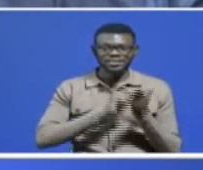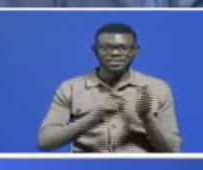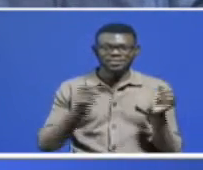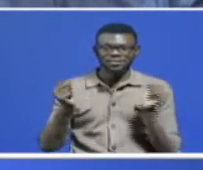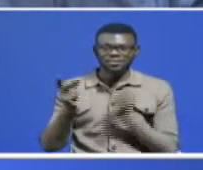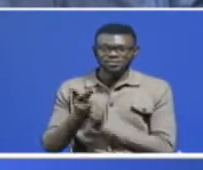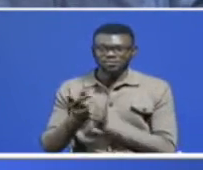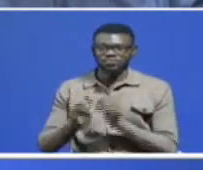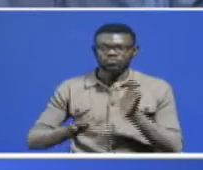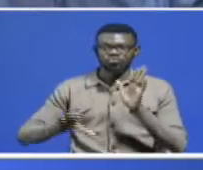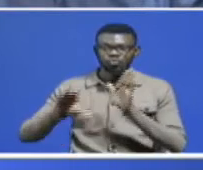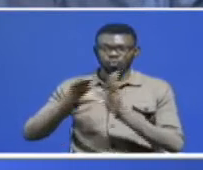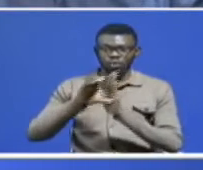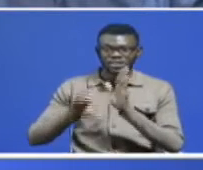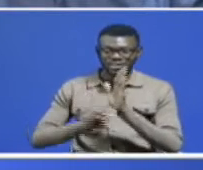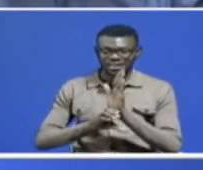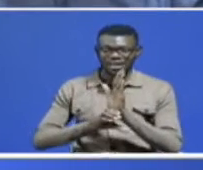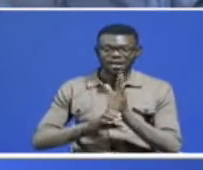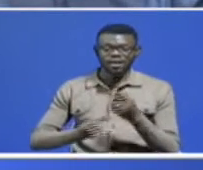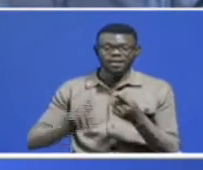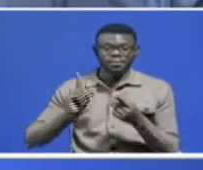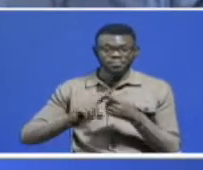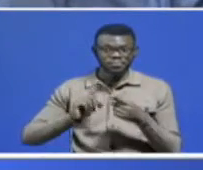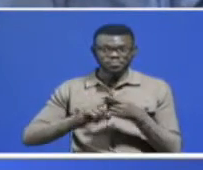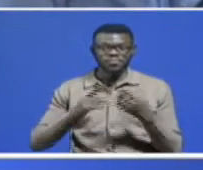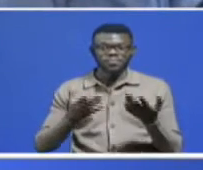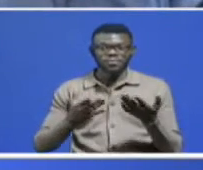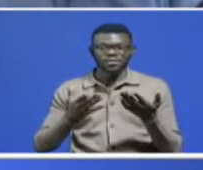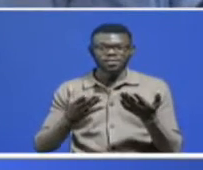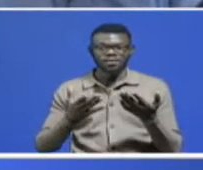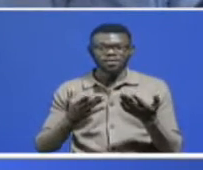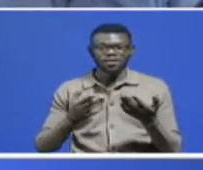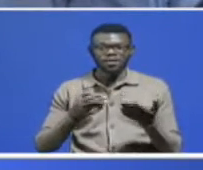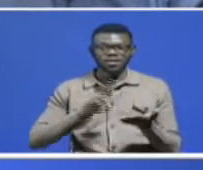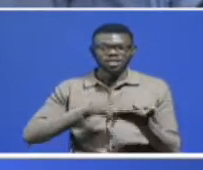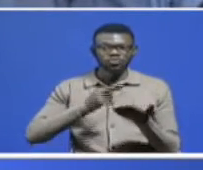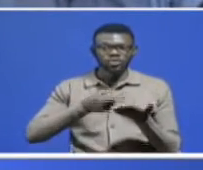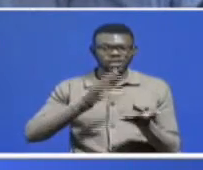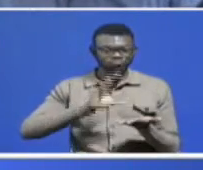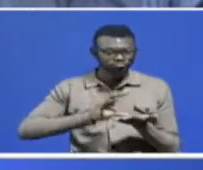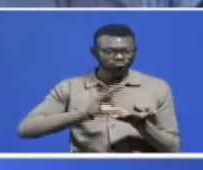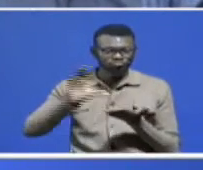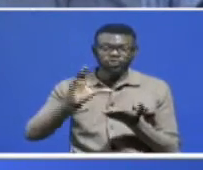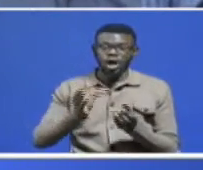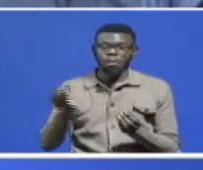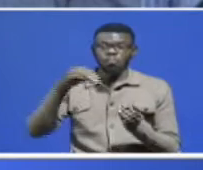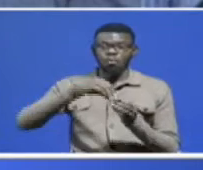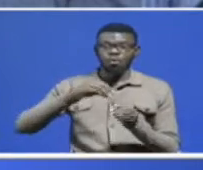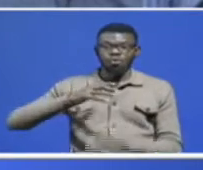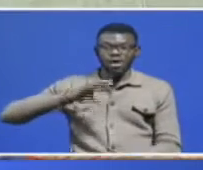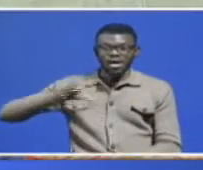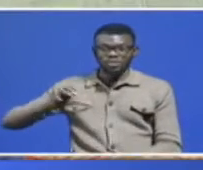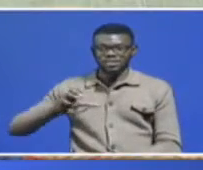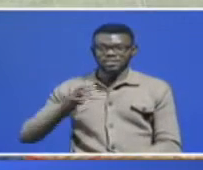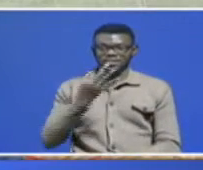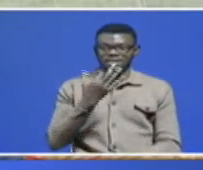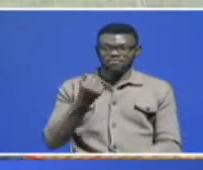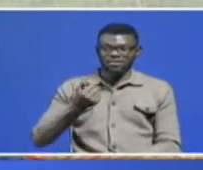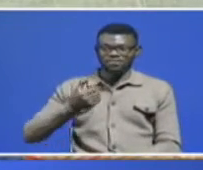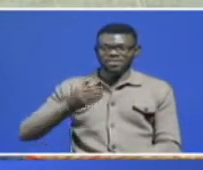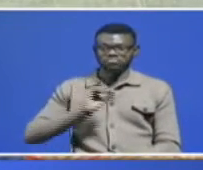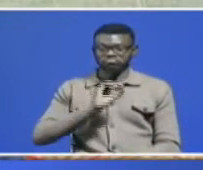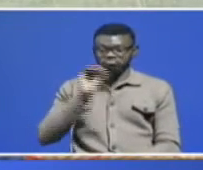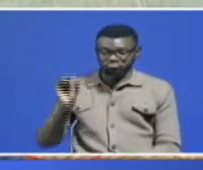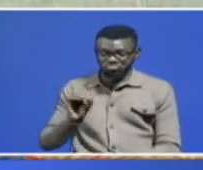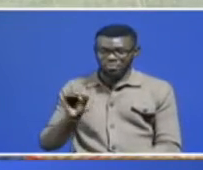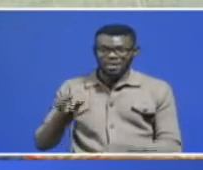Constitution. One, it provides for more allocation of resources to counties at 35%. It has also